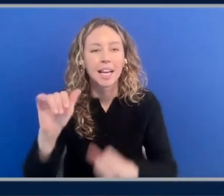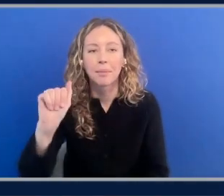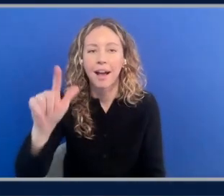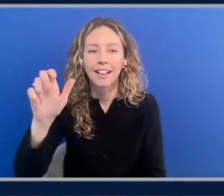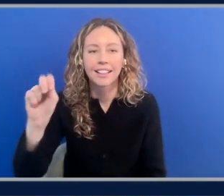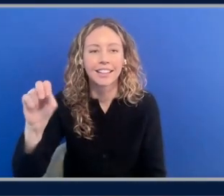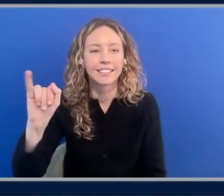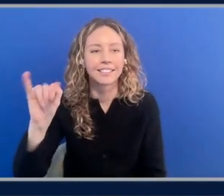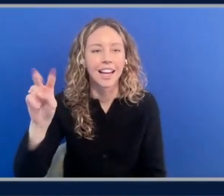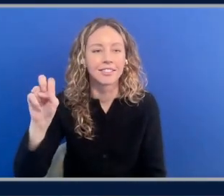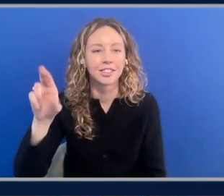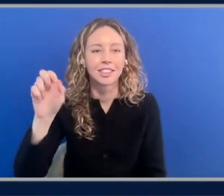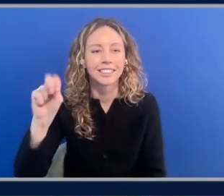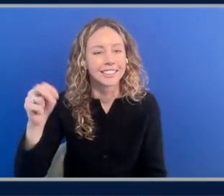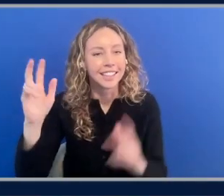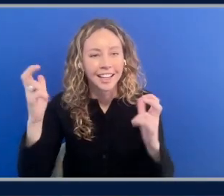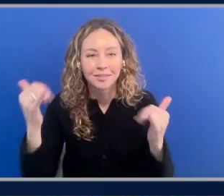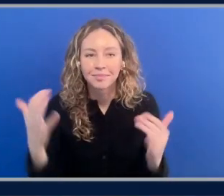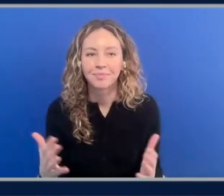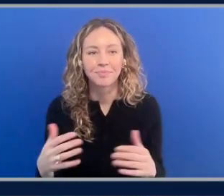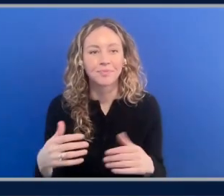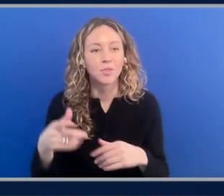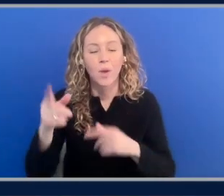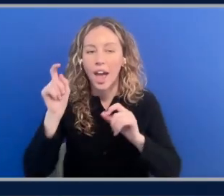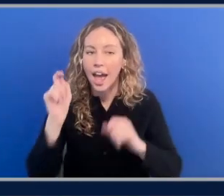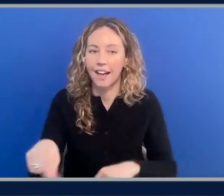ago. Yeah, you got to put in the